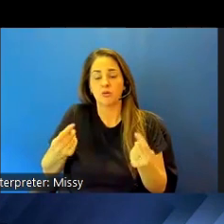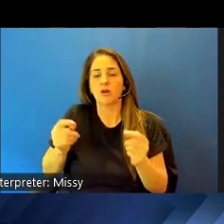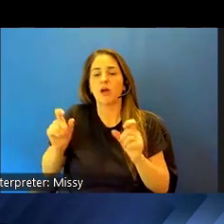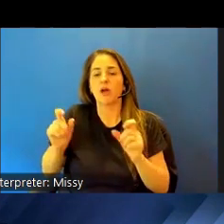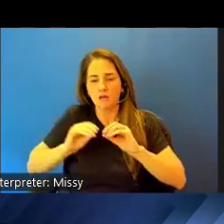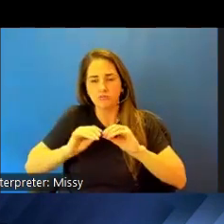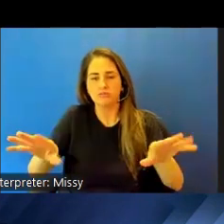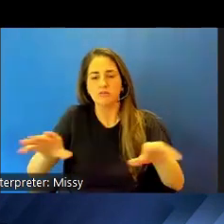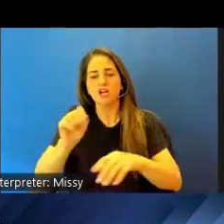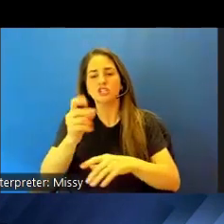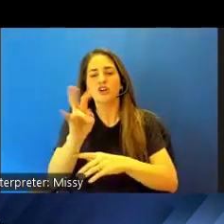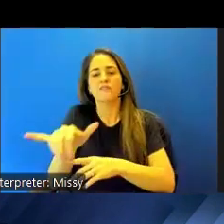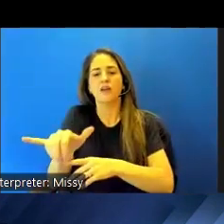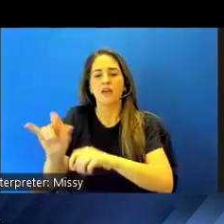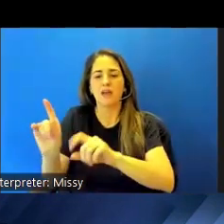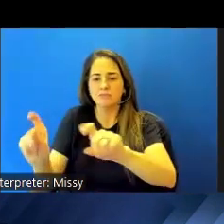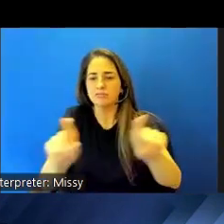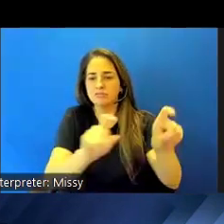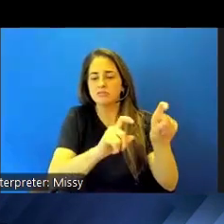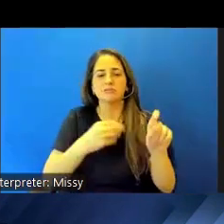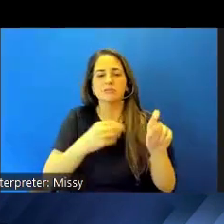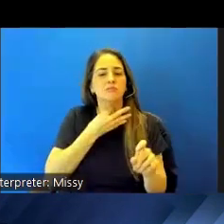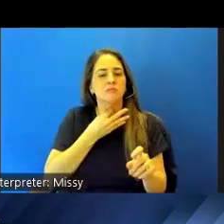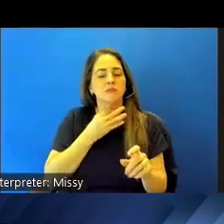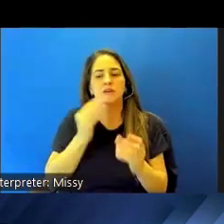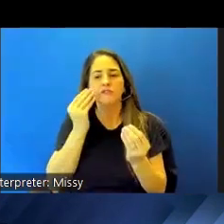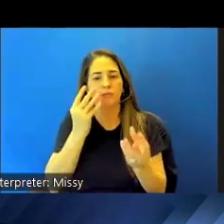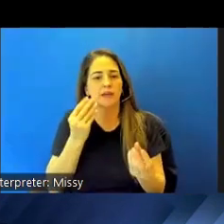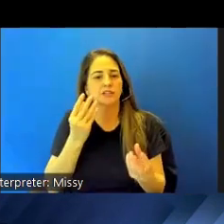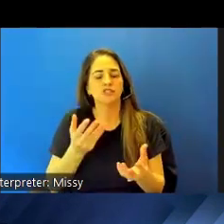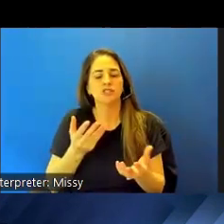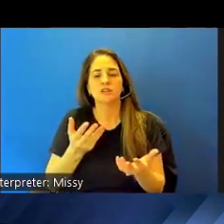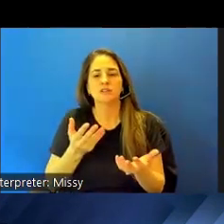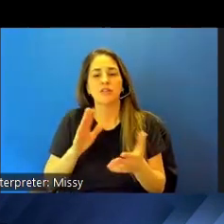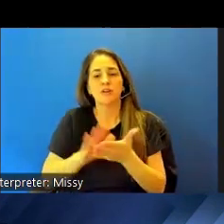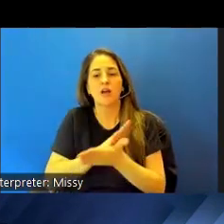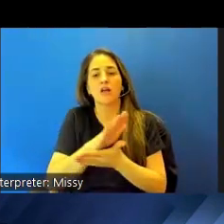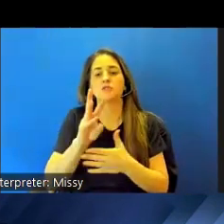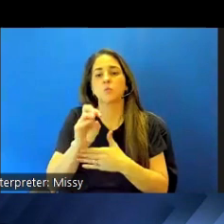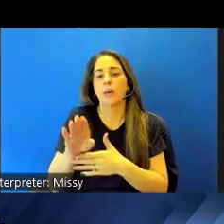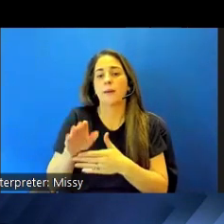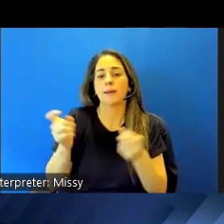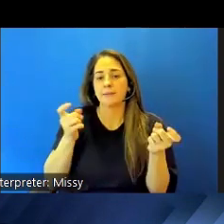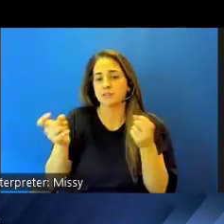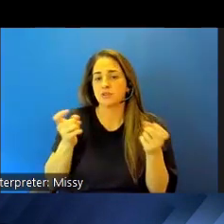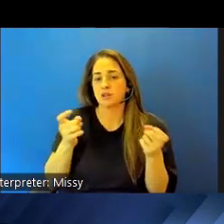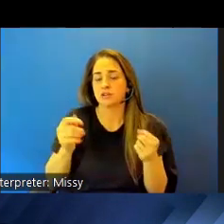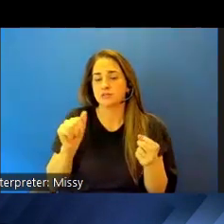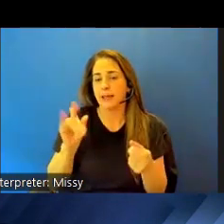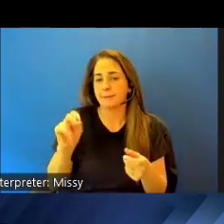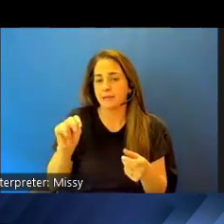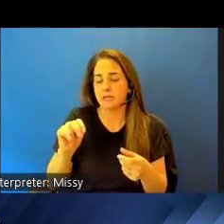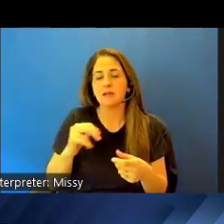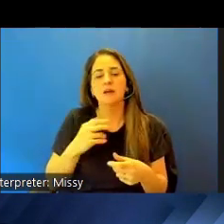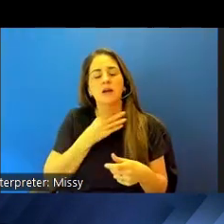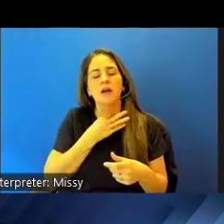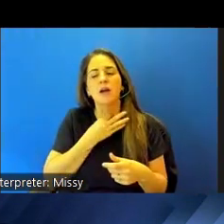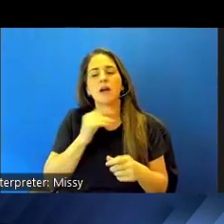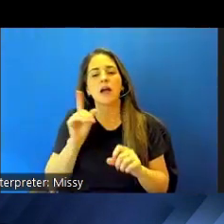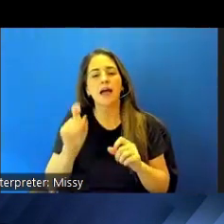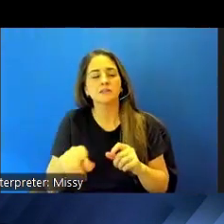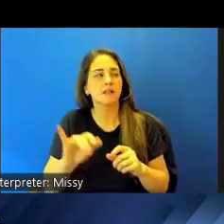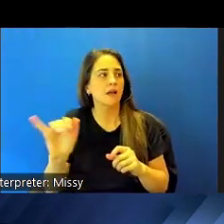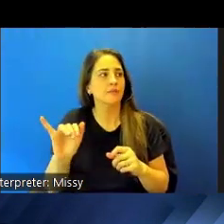baseline information with our college web administrators. We're interested to know things like,